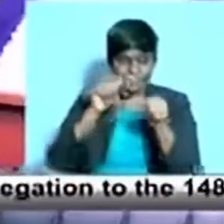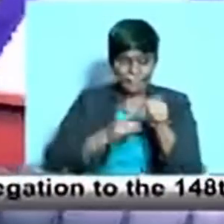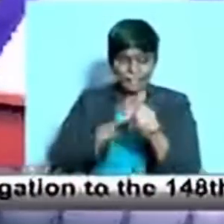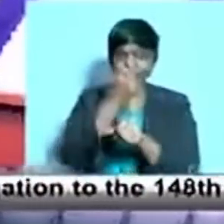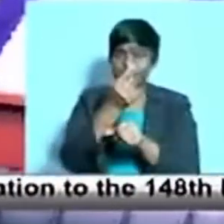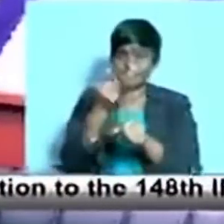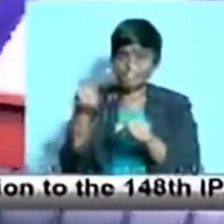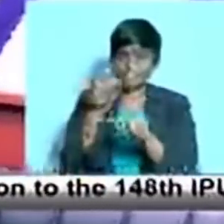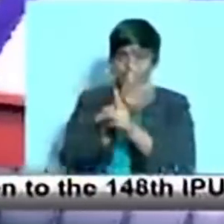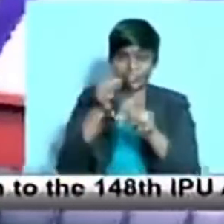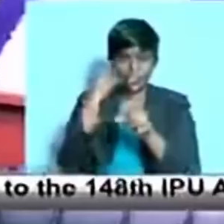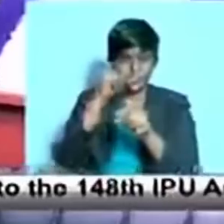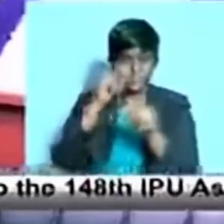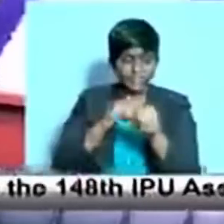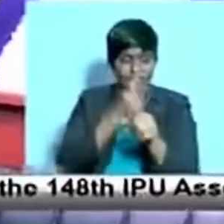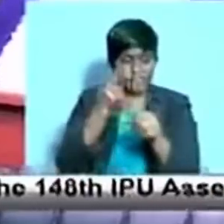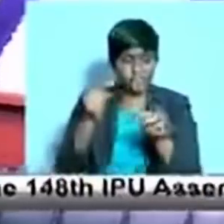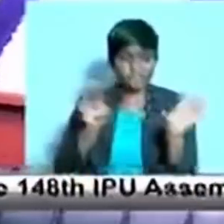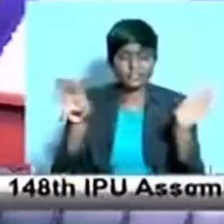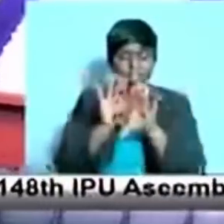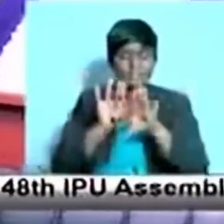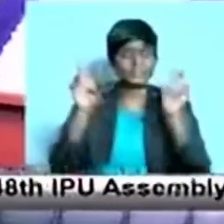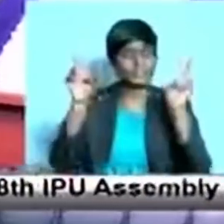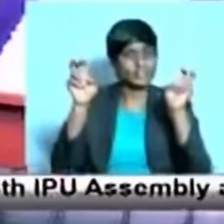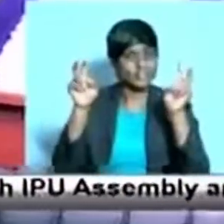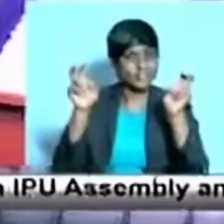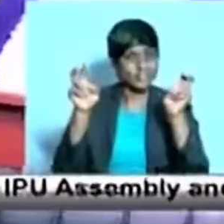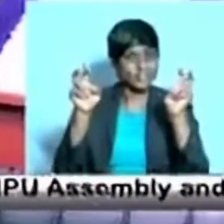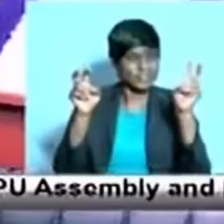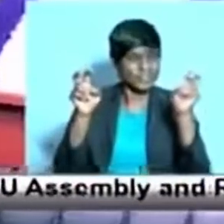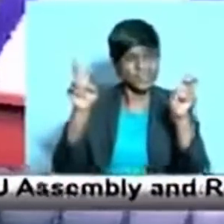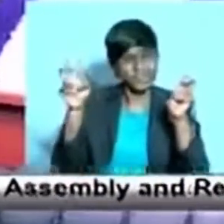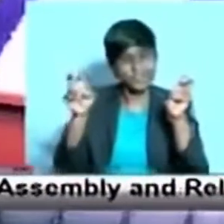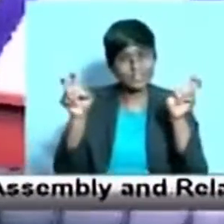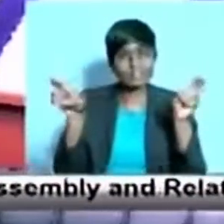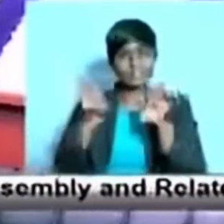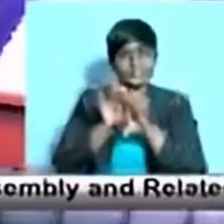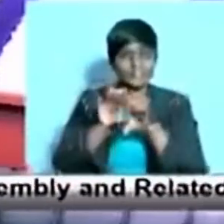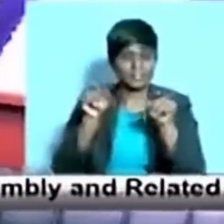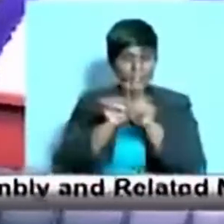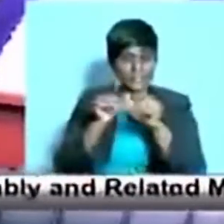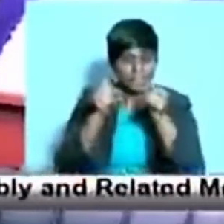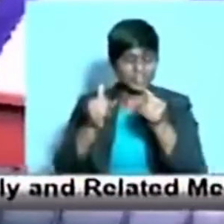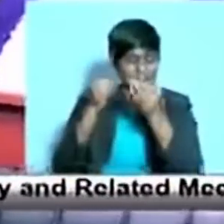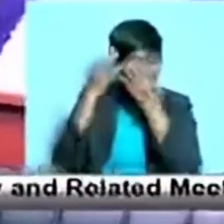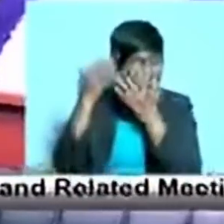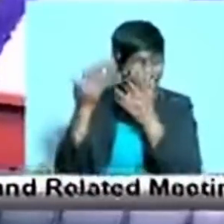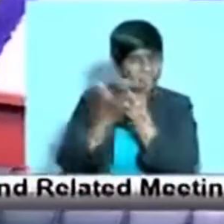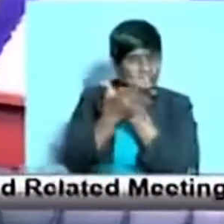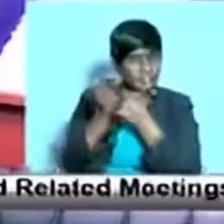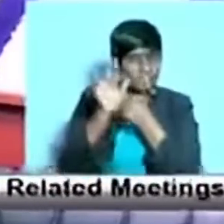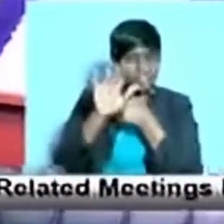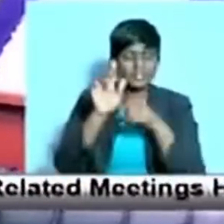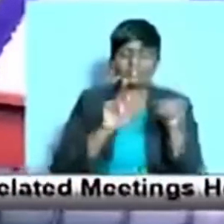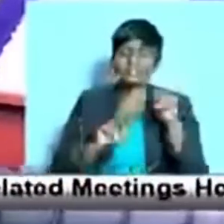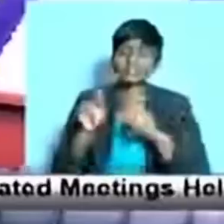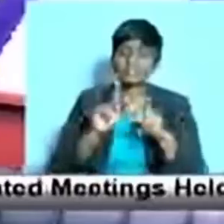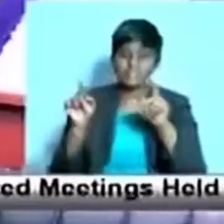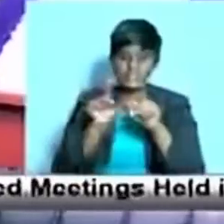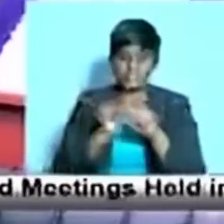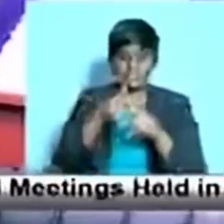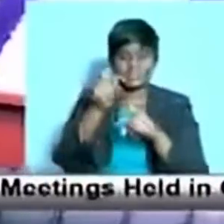everyone, closed inverted commas, and the expectations of the people